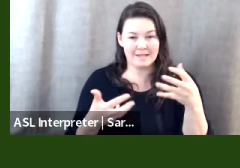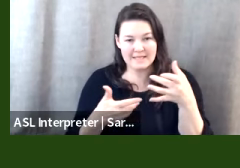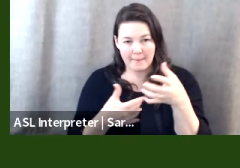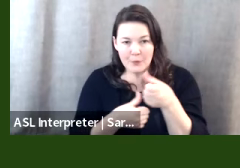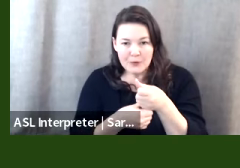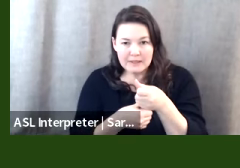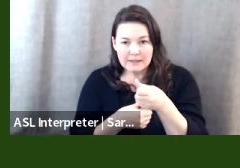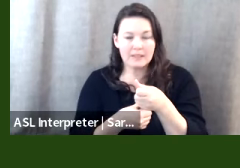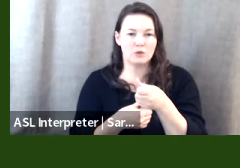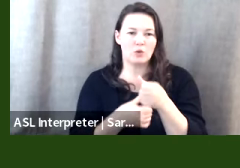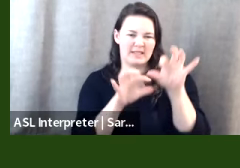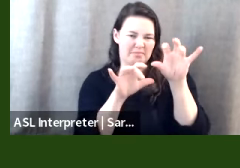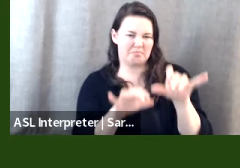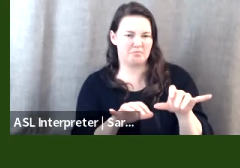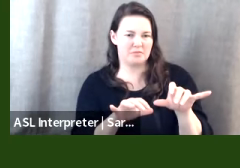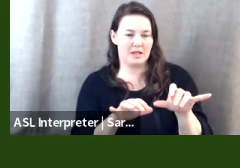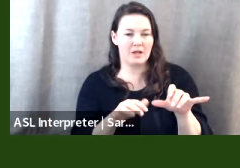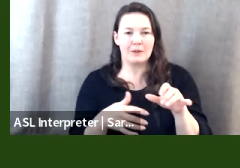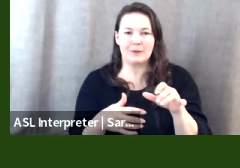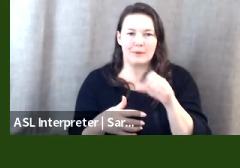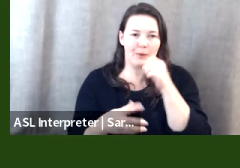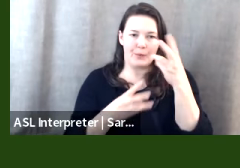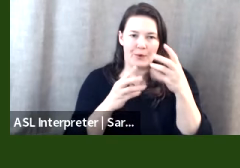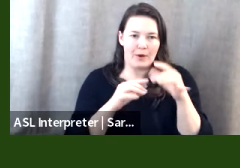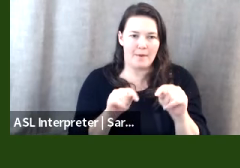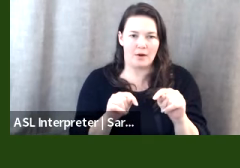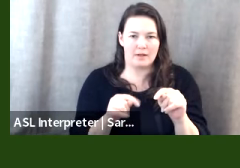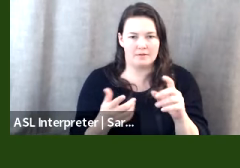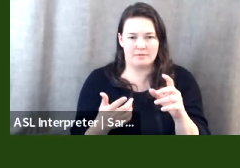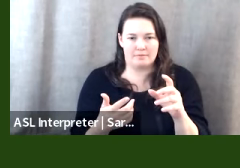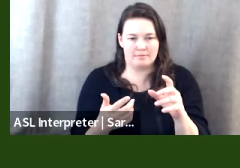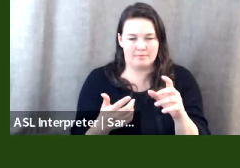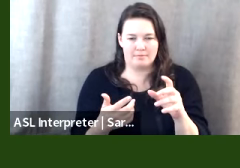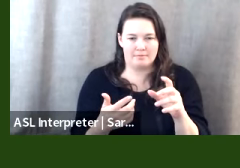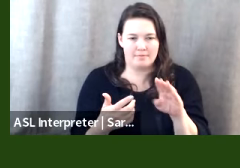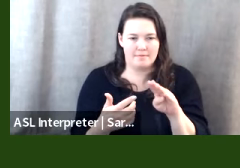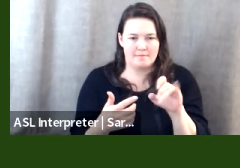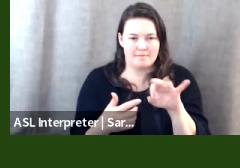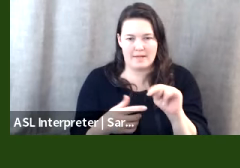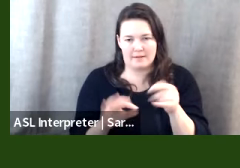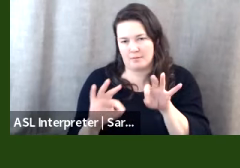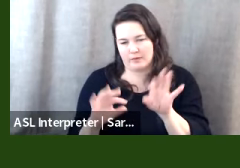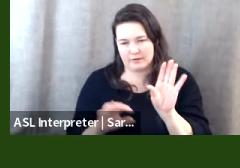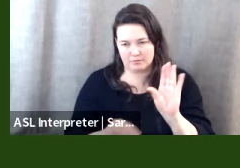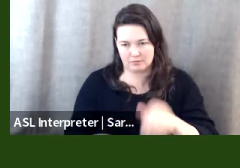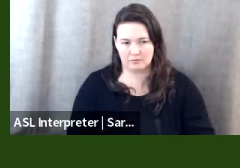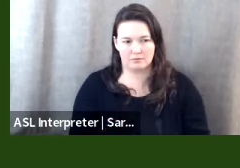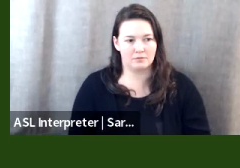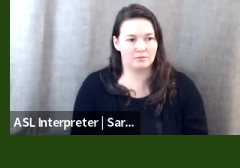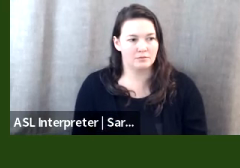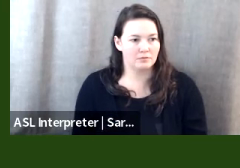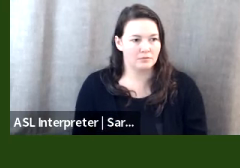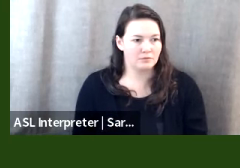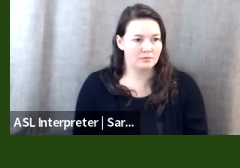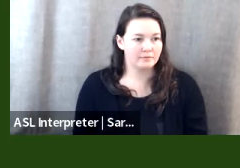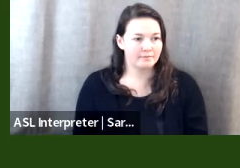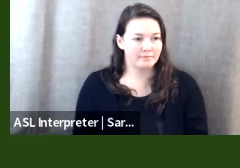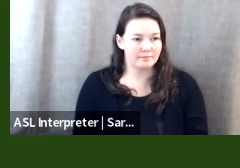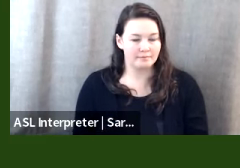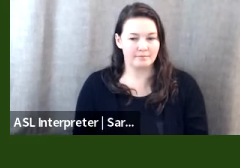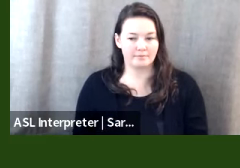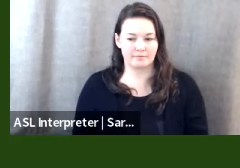go ahead and type something in. Don't worry about it being perfectly neat. En la columna que indica resumen, entonces pongan en breve pero